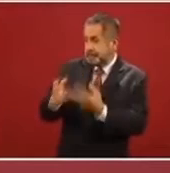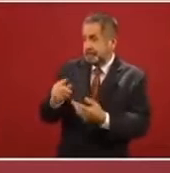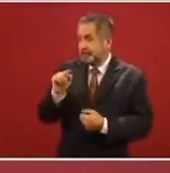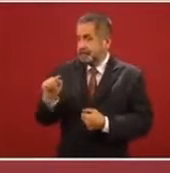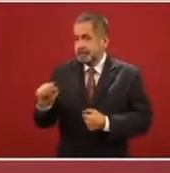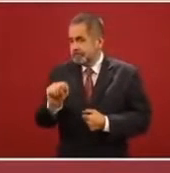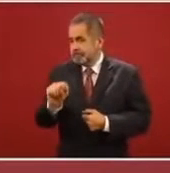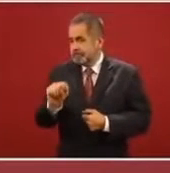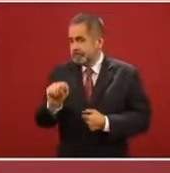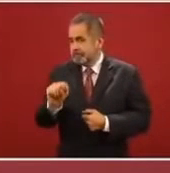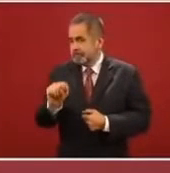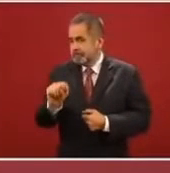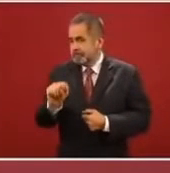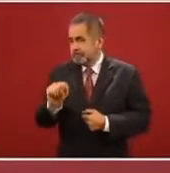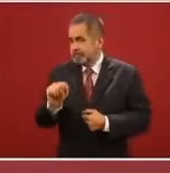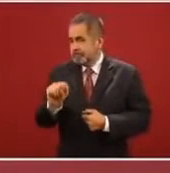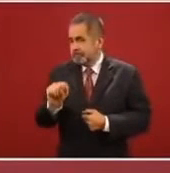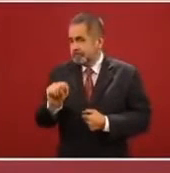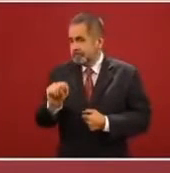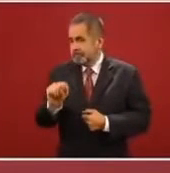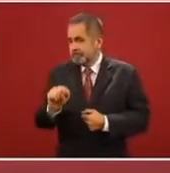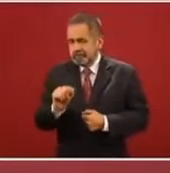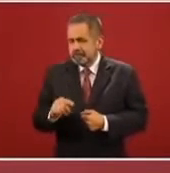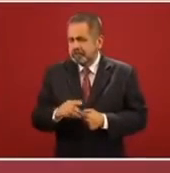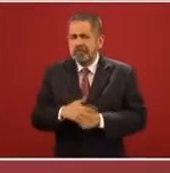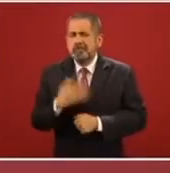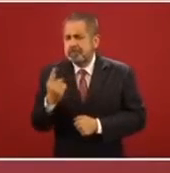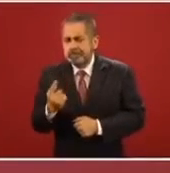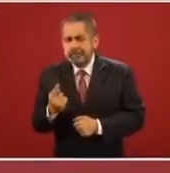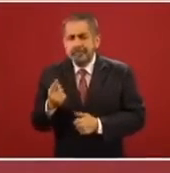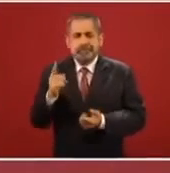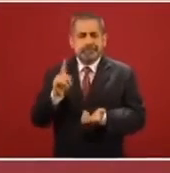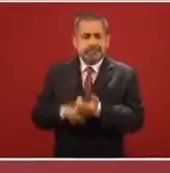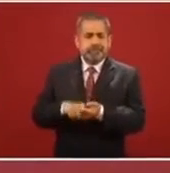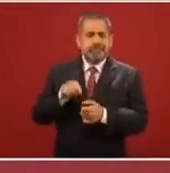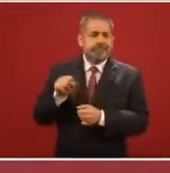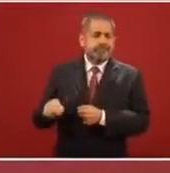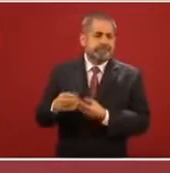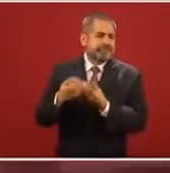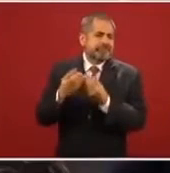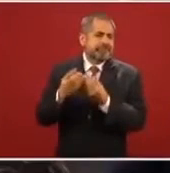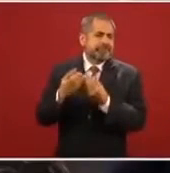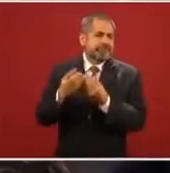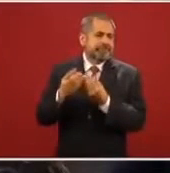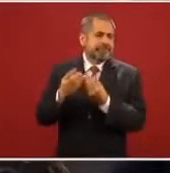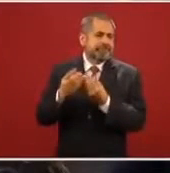en mucho depend very much de la sobredemanda